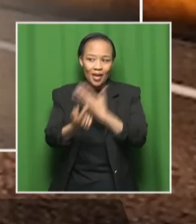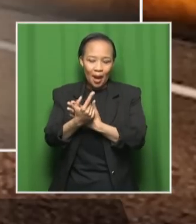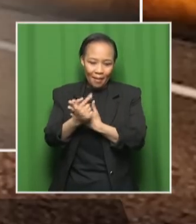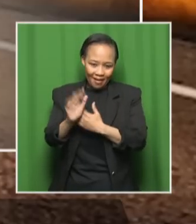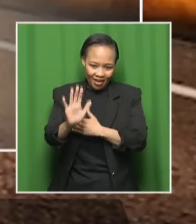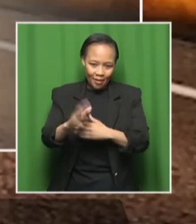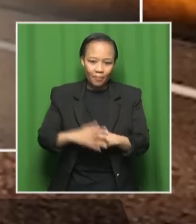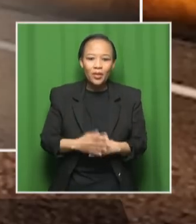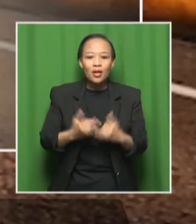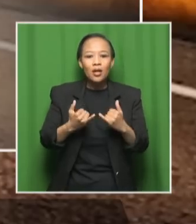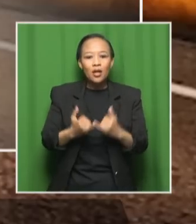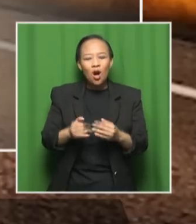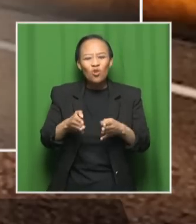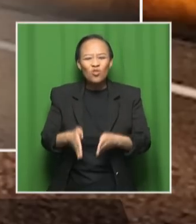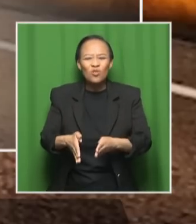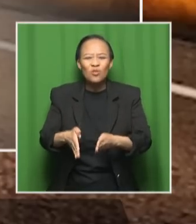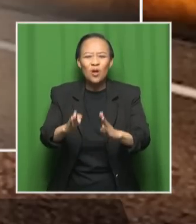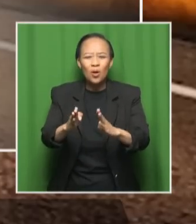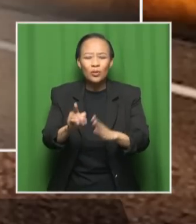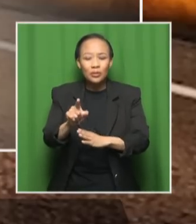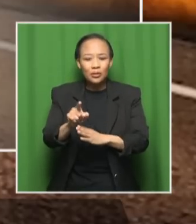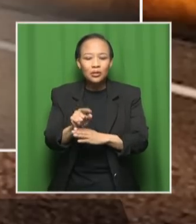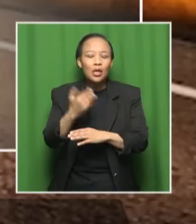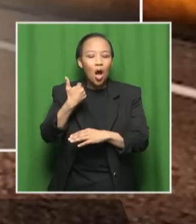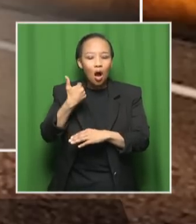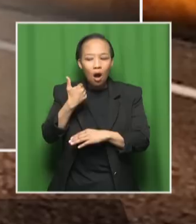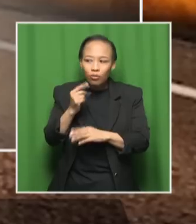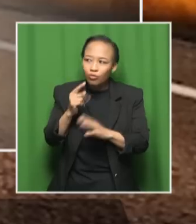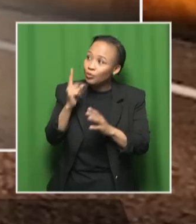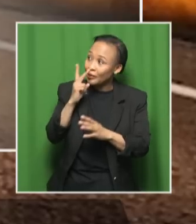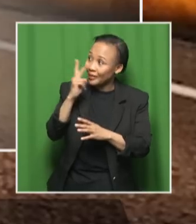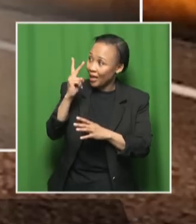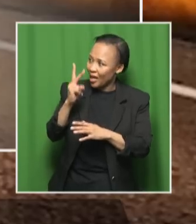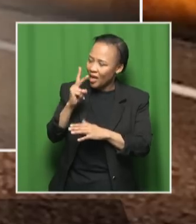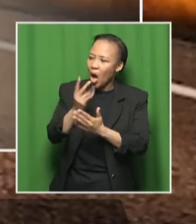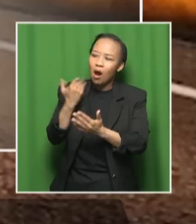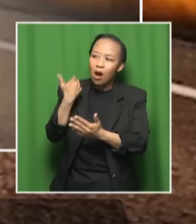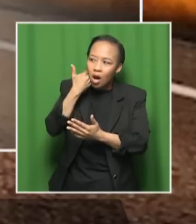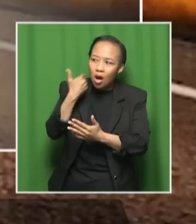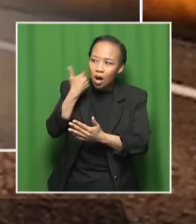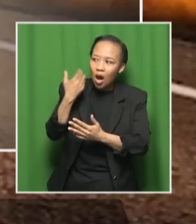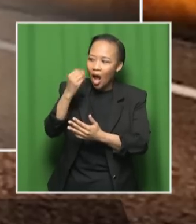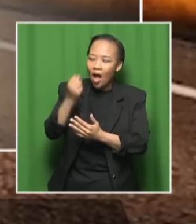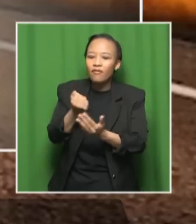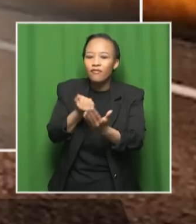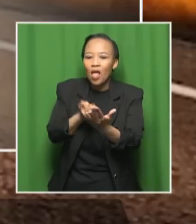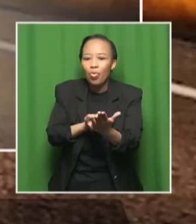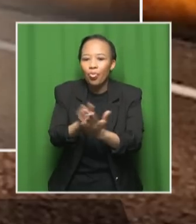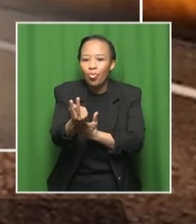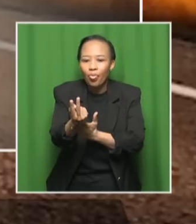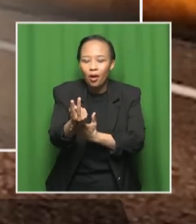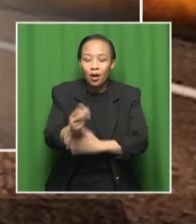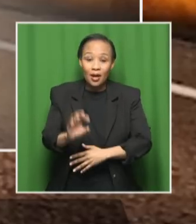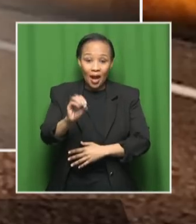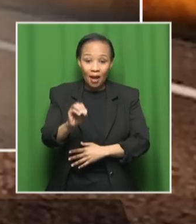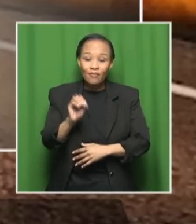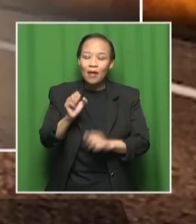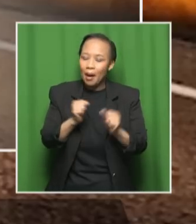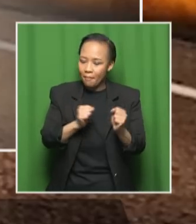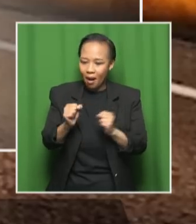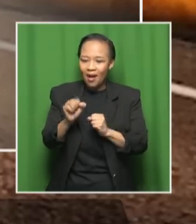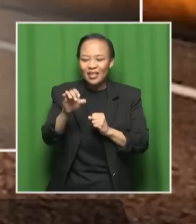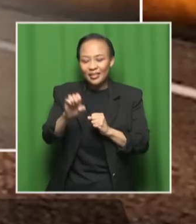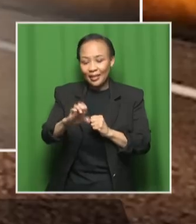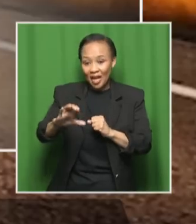see snow off the roads, but those roads look wet, they look slippery. And again, that real possibility of that black ice. So that's the Eastern Cape this morning.